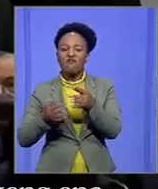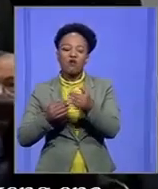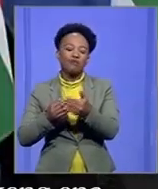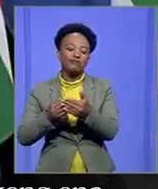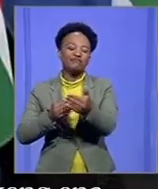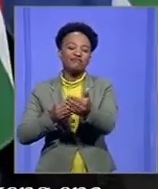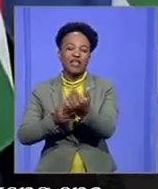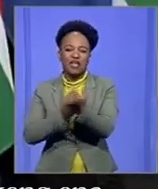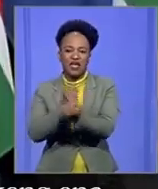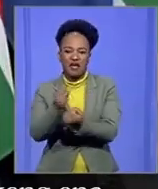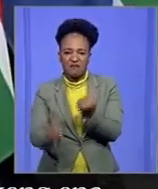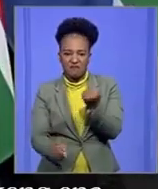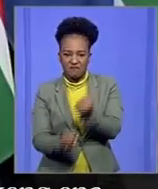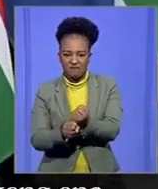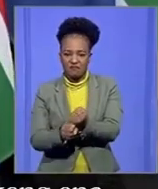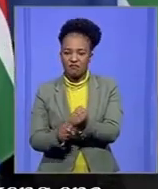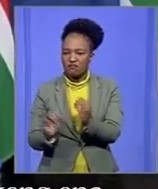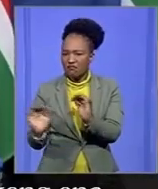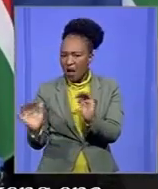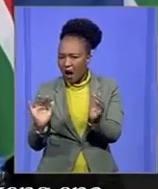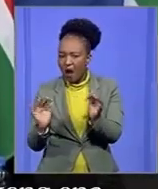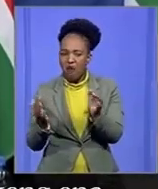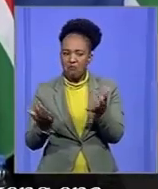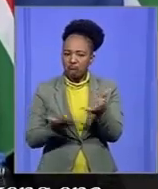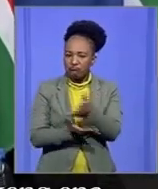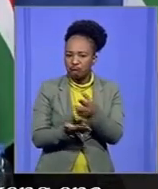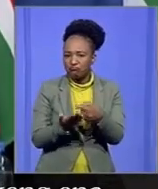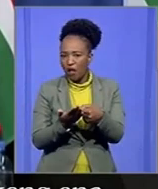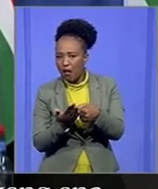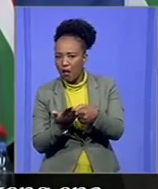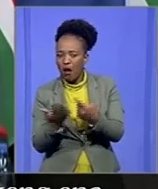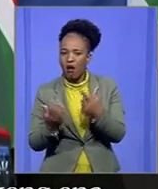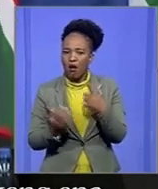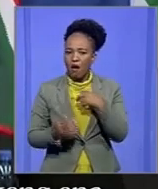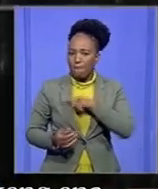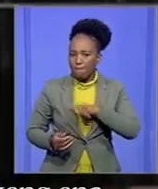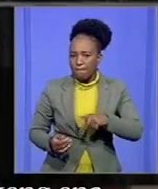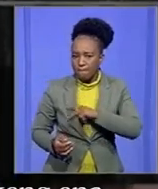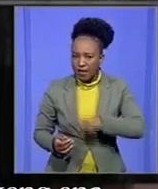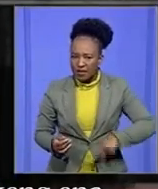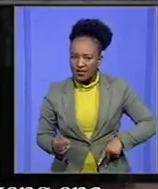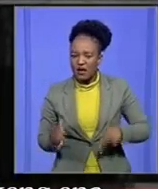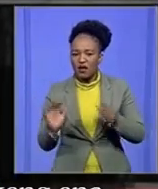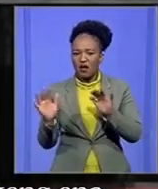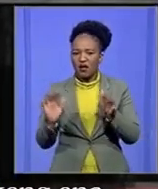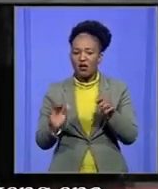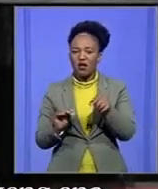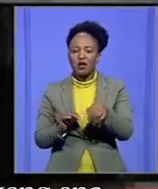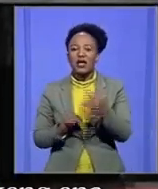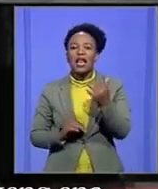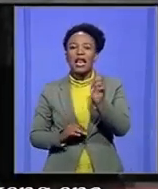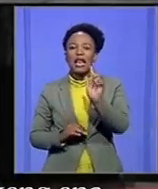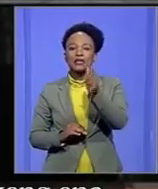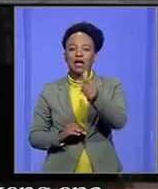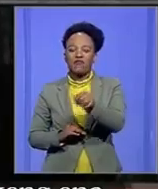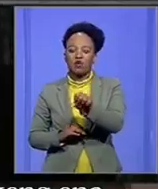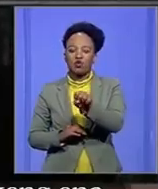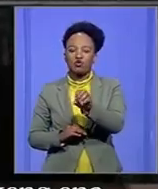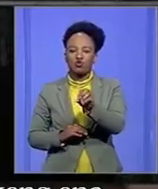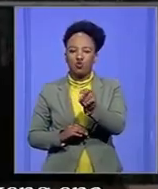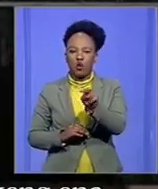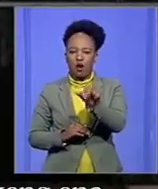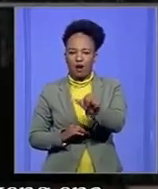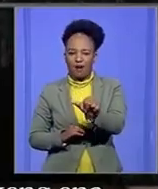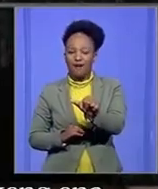lebeletse gape le gore ke eng se e leng gore moporesidente o tla bua ka sone mo go seo re se bitsang the State of the Nation Address, se e leng